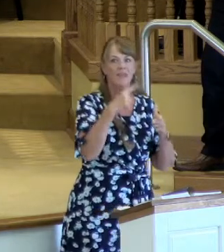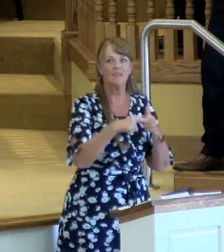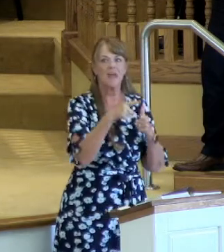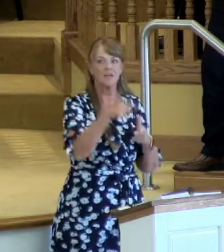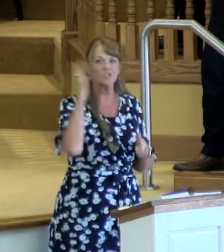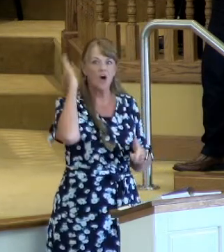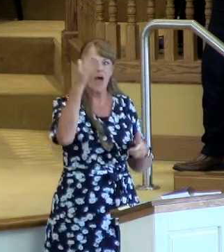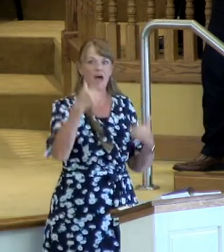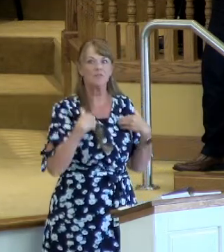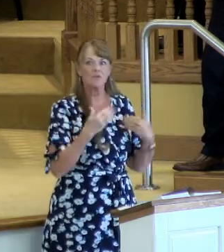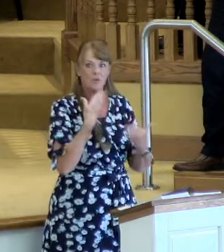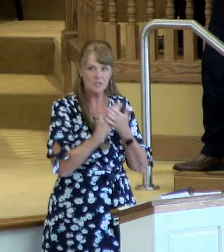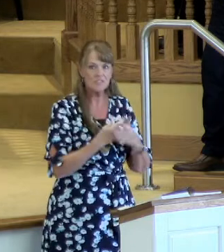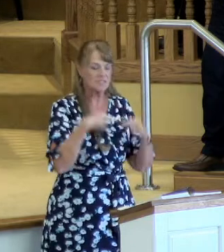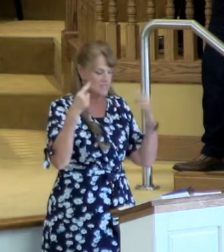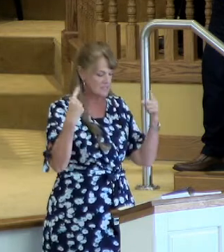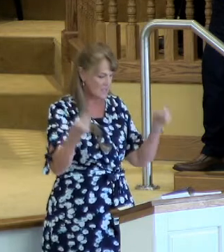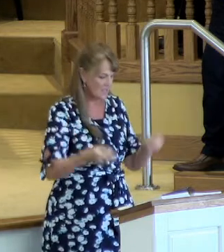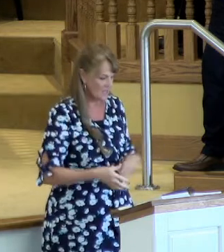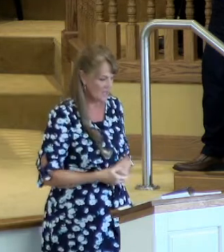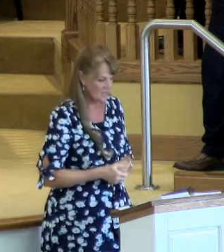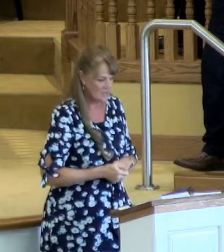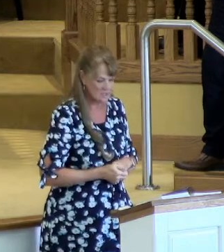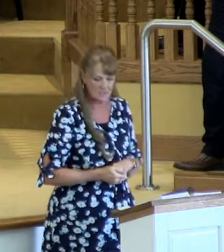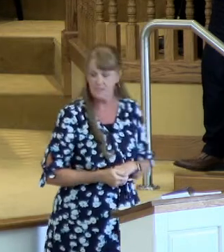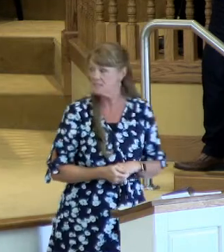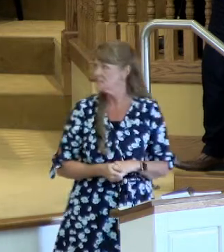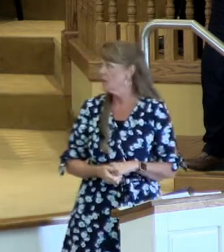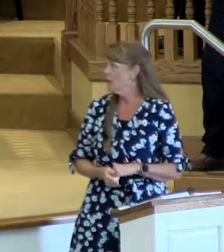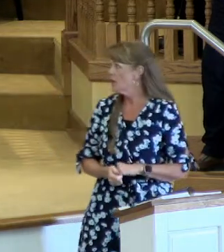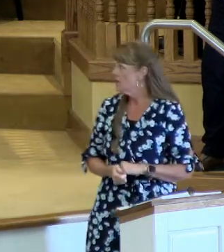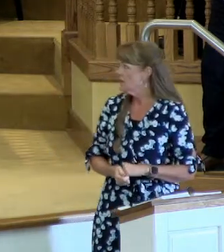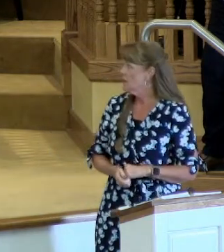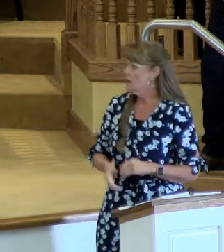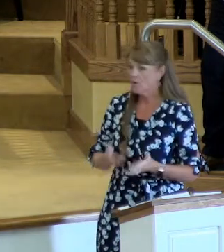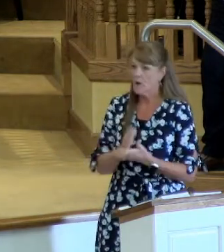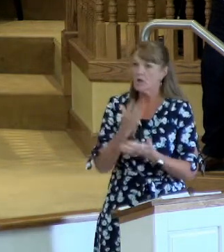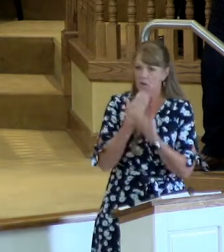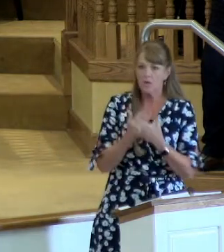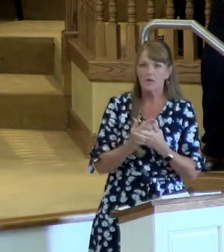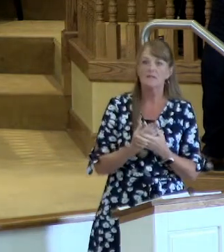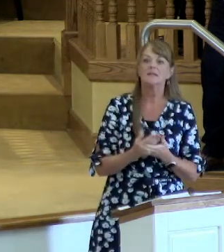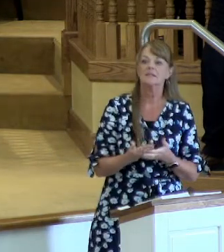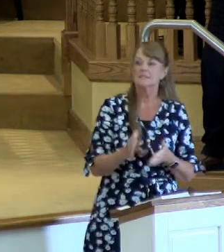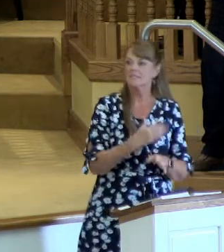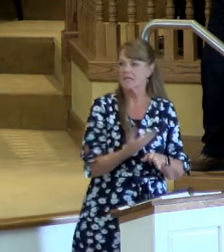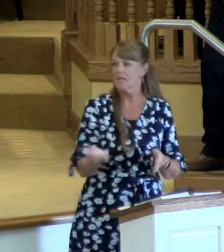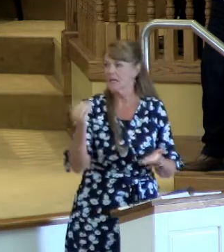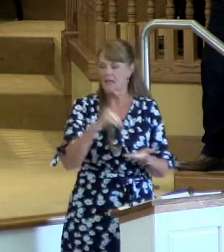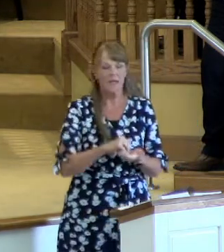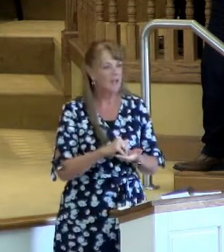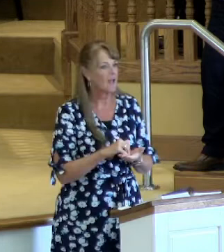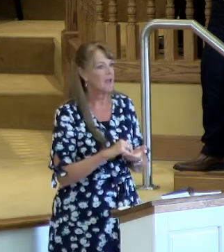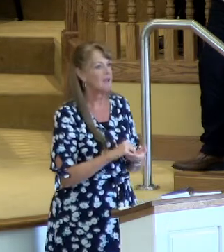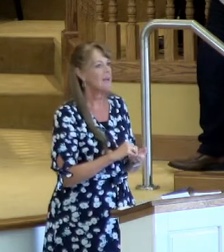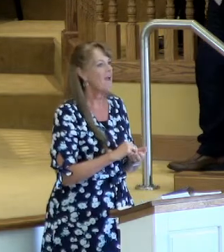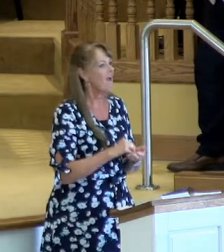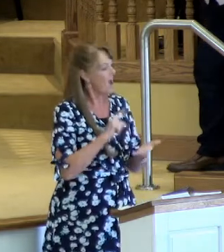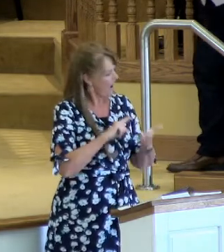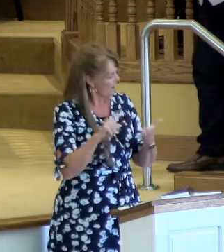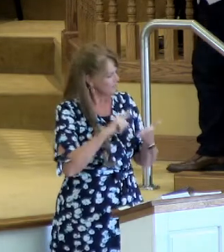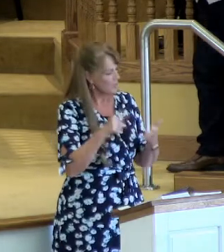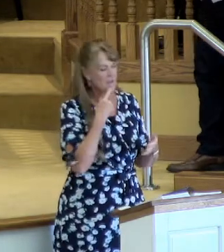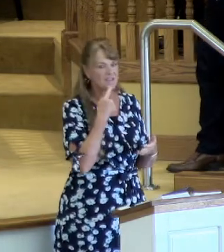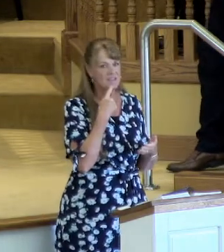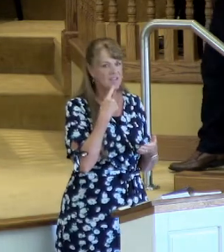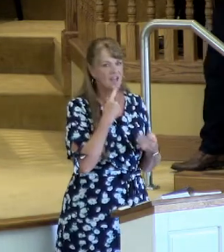thou shalt have good success. All right, very good. We're going to sing it again. And like I say every week, let's try to sing it with a